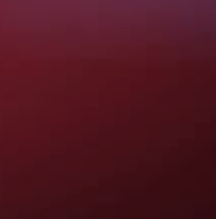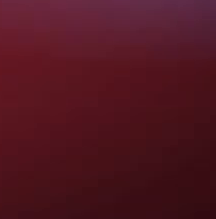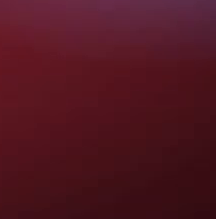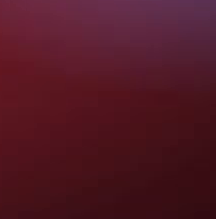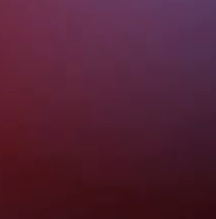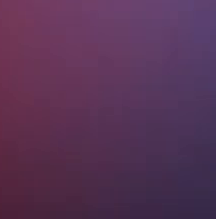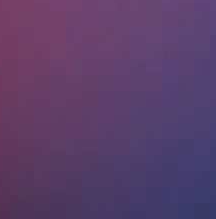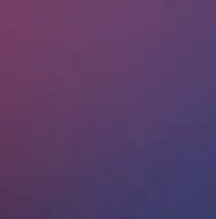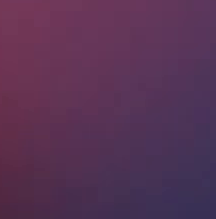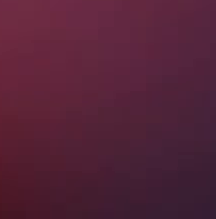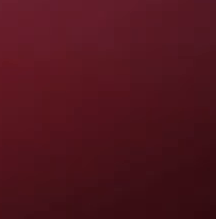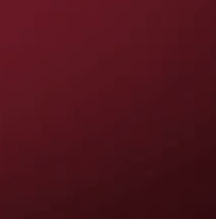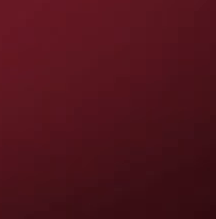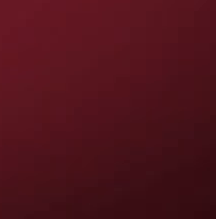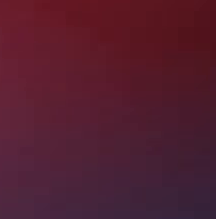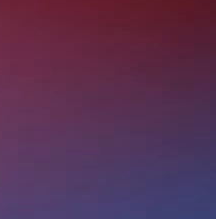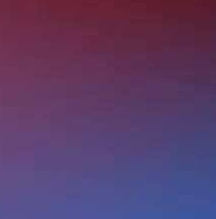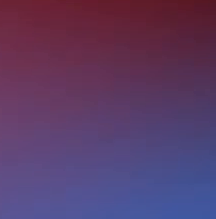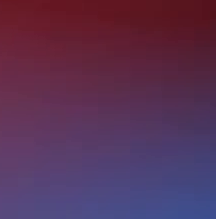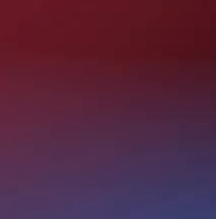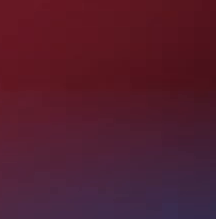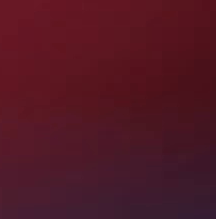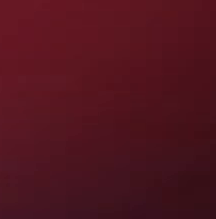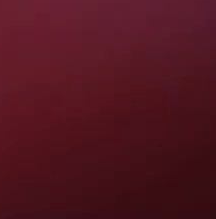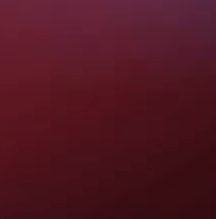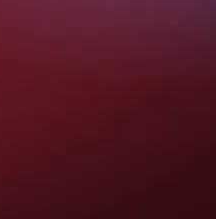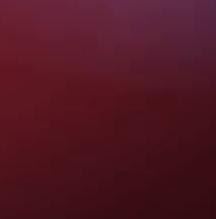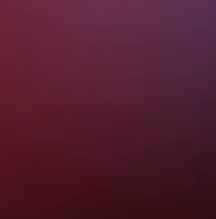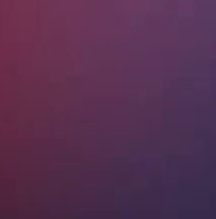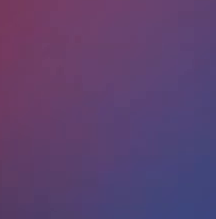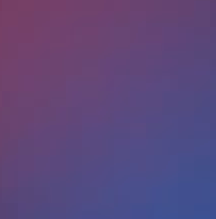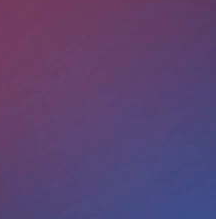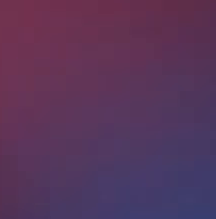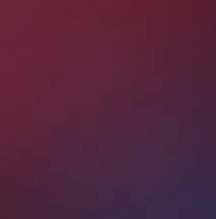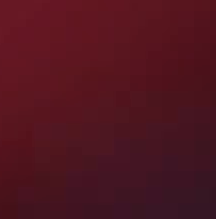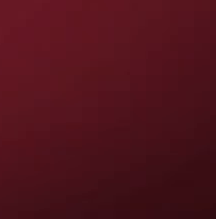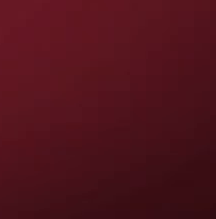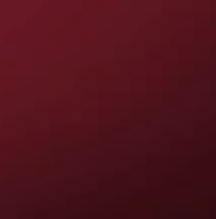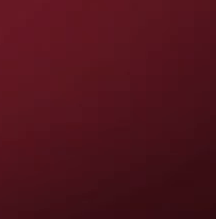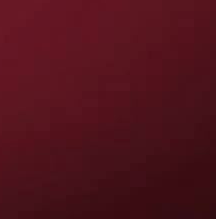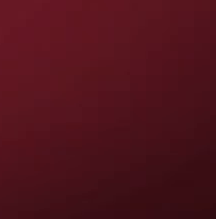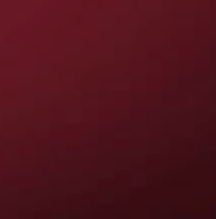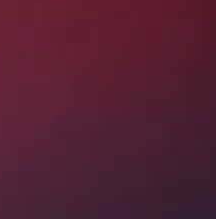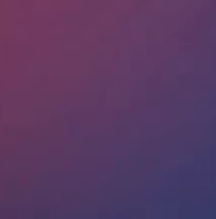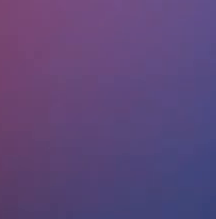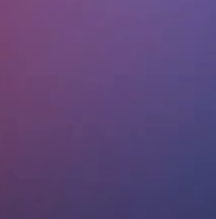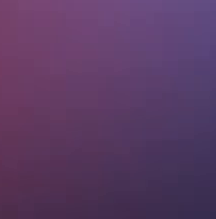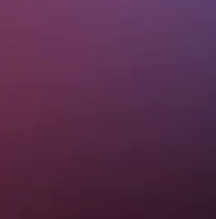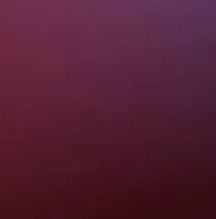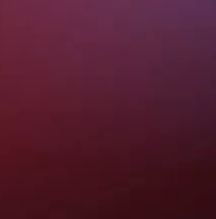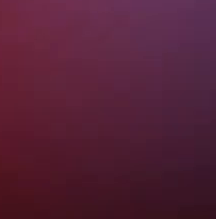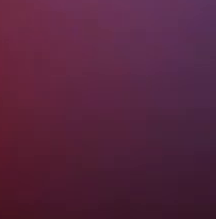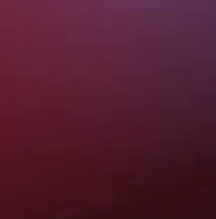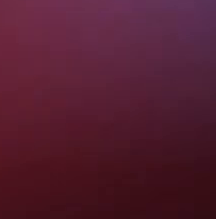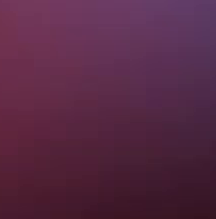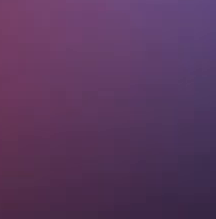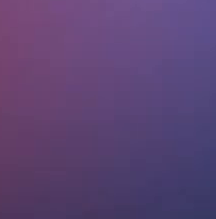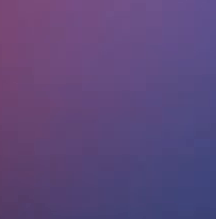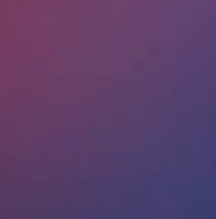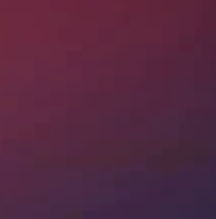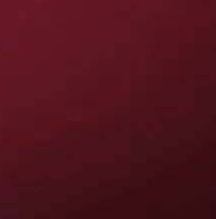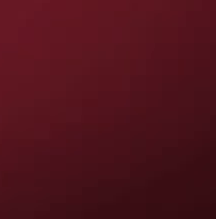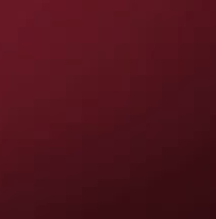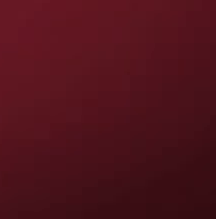produce. They should build houses. They should marry. And give their daughters in